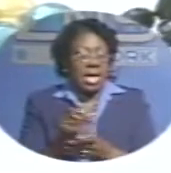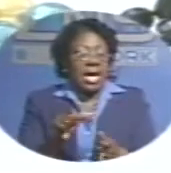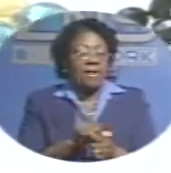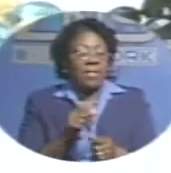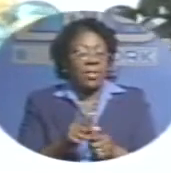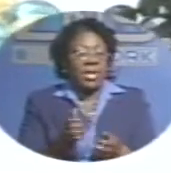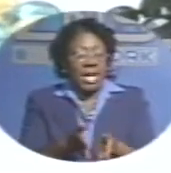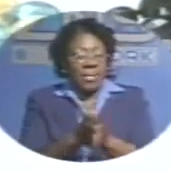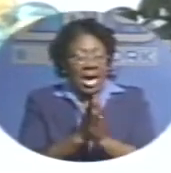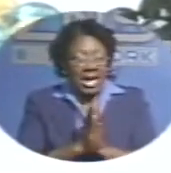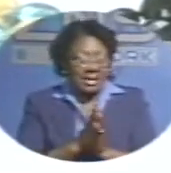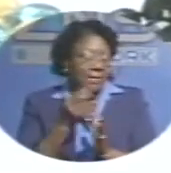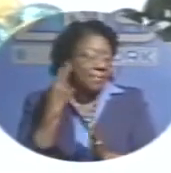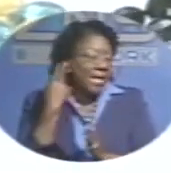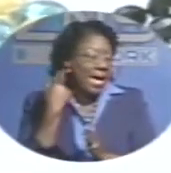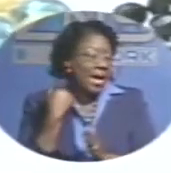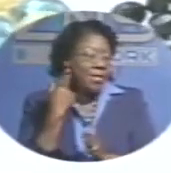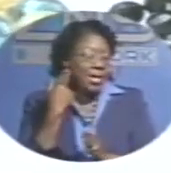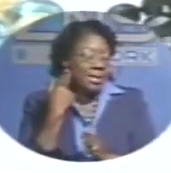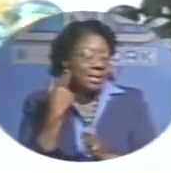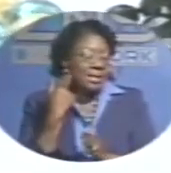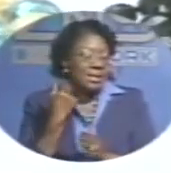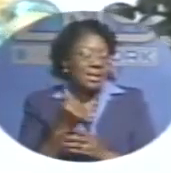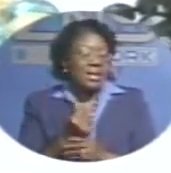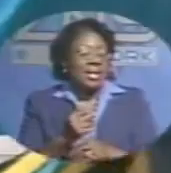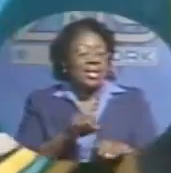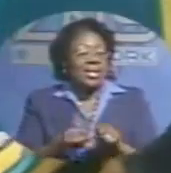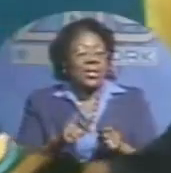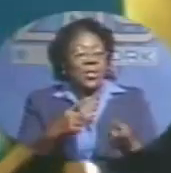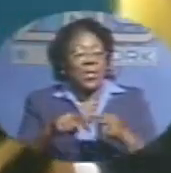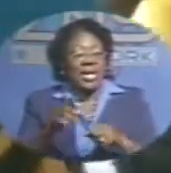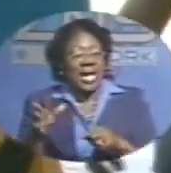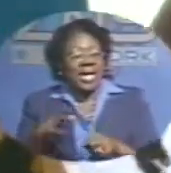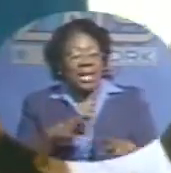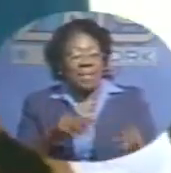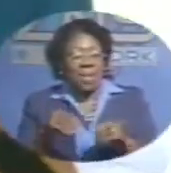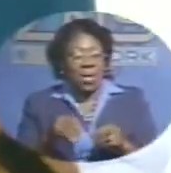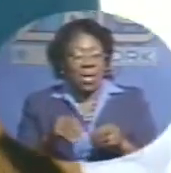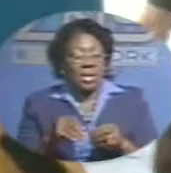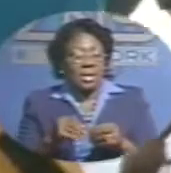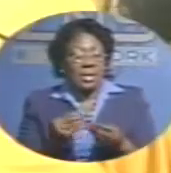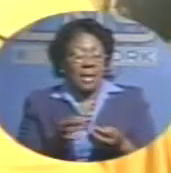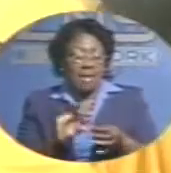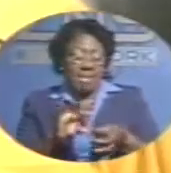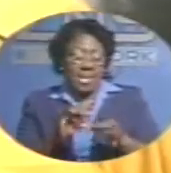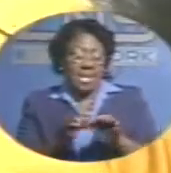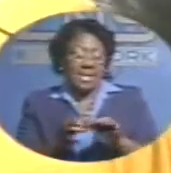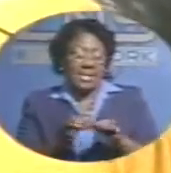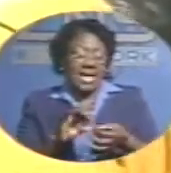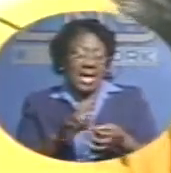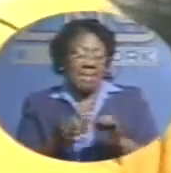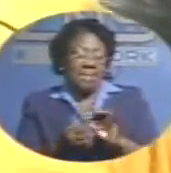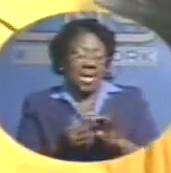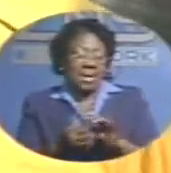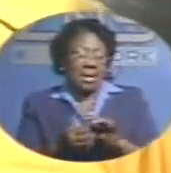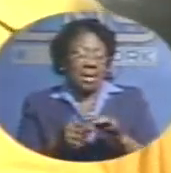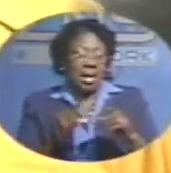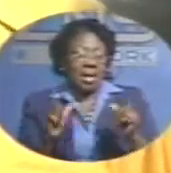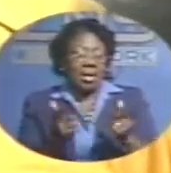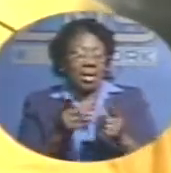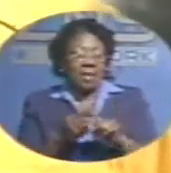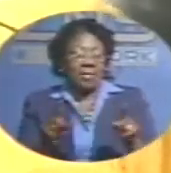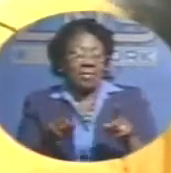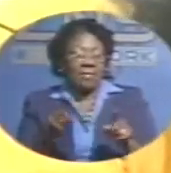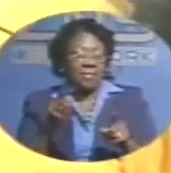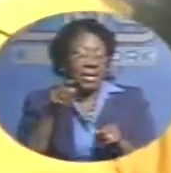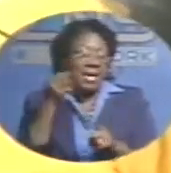came here asking for earrings, and we don't really have earrings, so I went and we just bought a couple beads and decided to make a variety of earrings in the